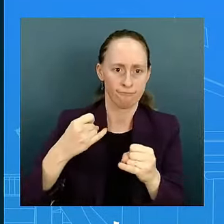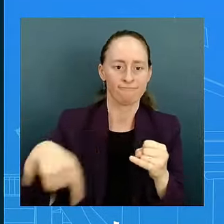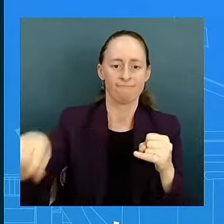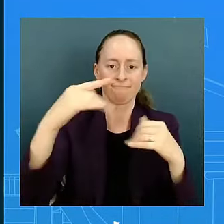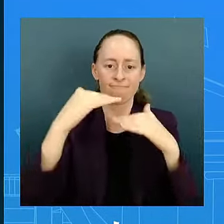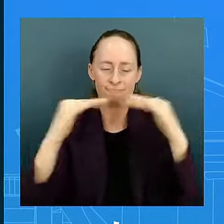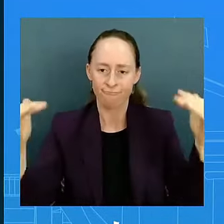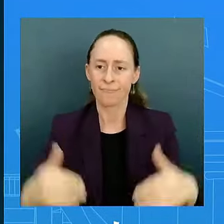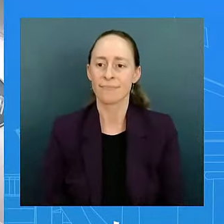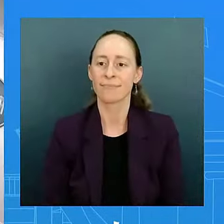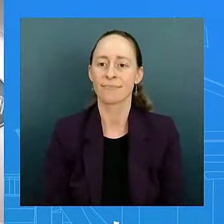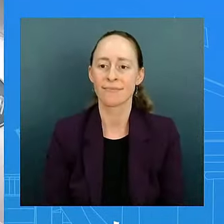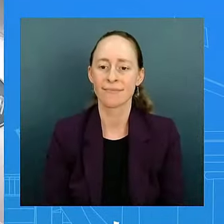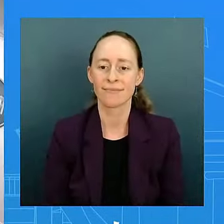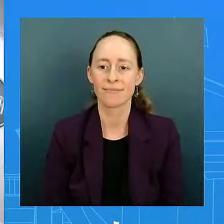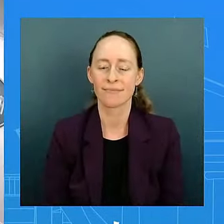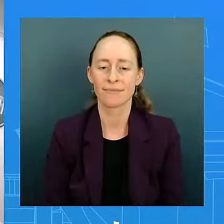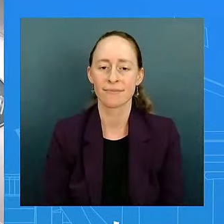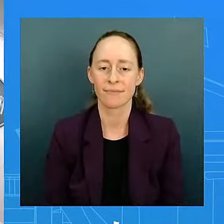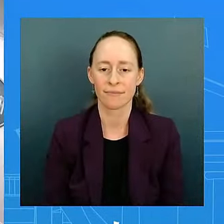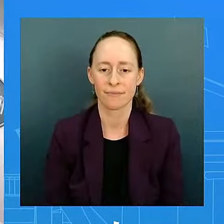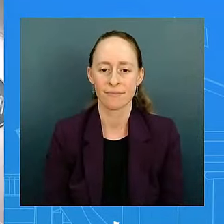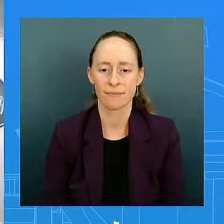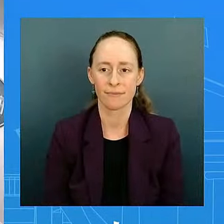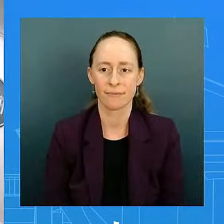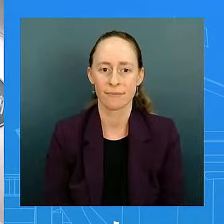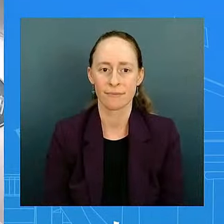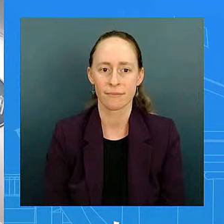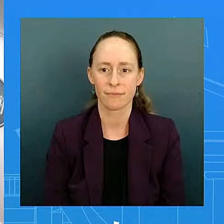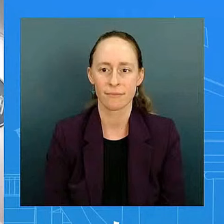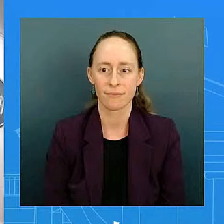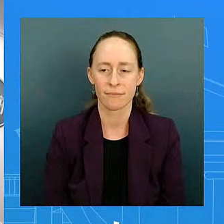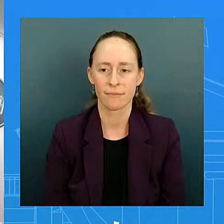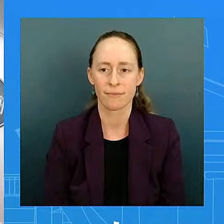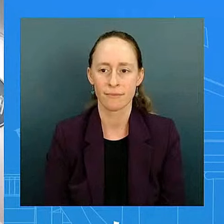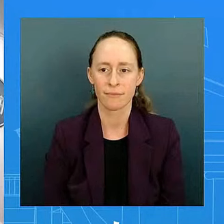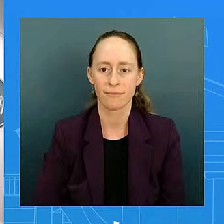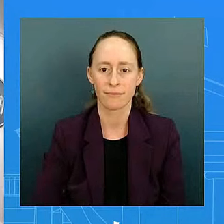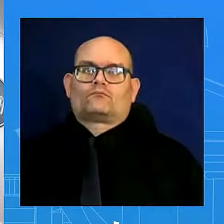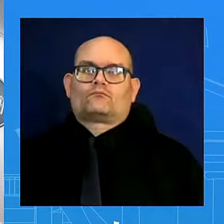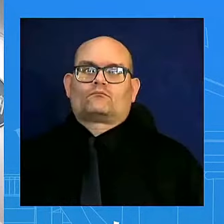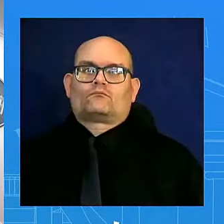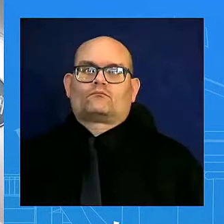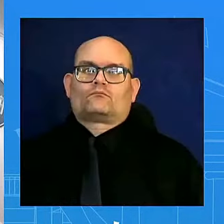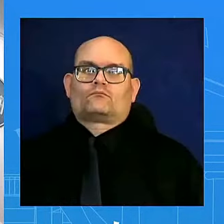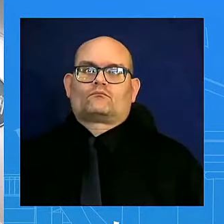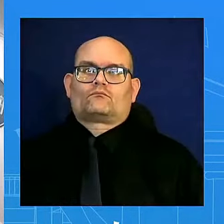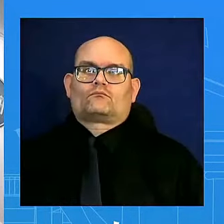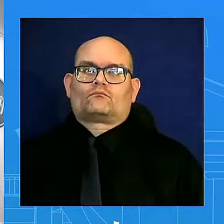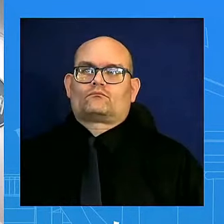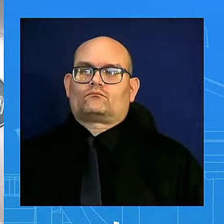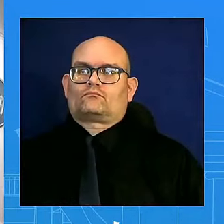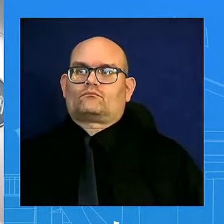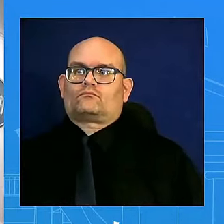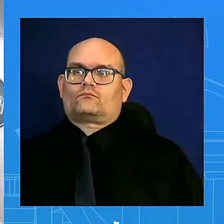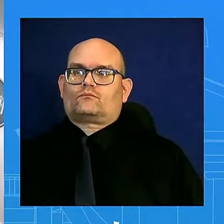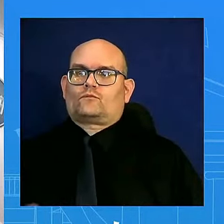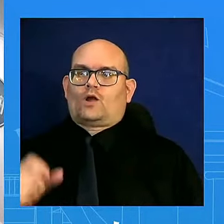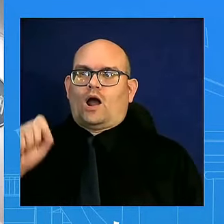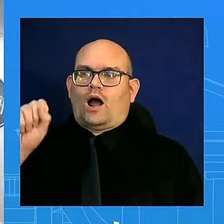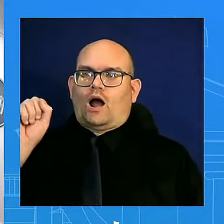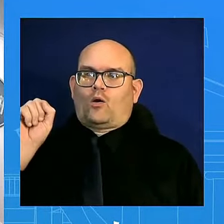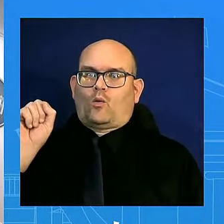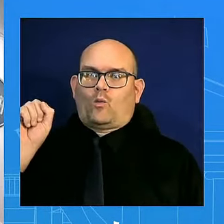On Iran, and then I do have a question about Bangladesh, because of course it's very timely, but let me start with Iran. Pakistan said at a recent OIC meeting that they